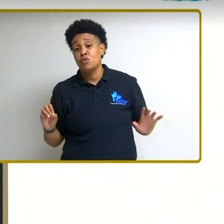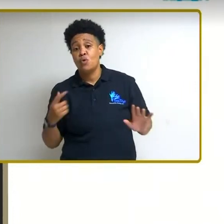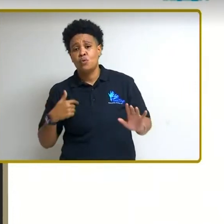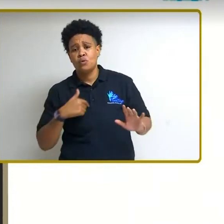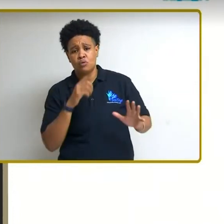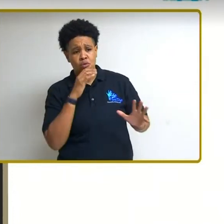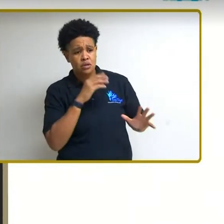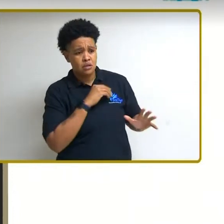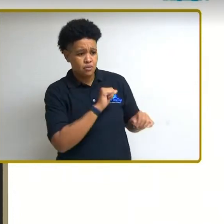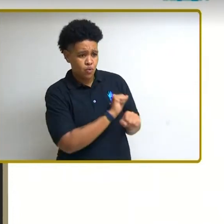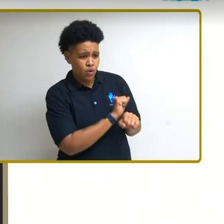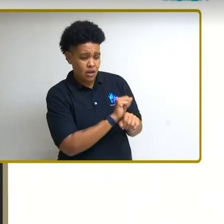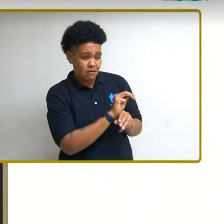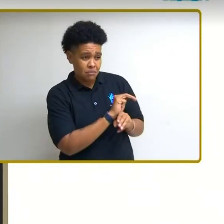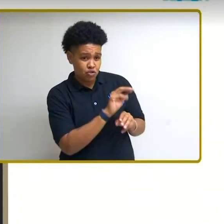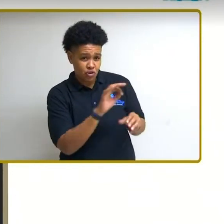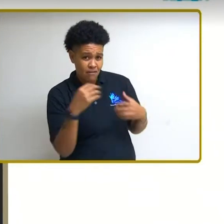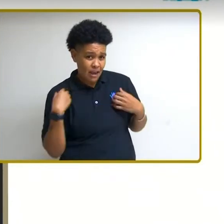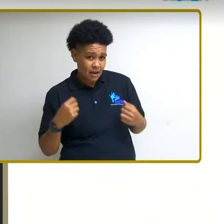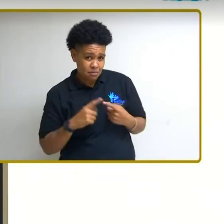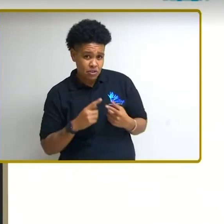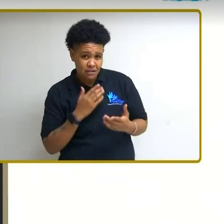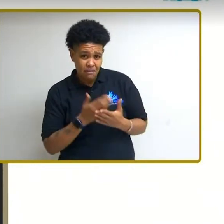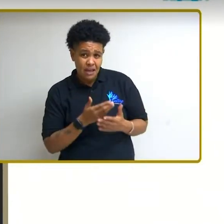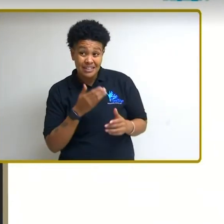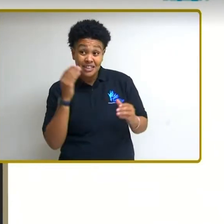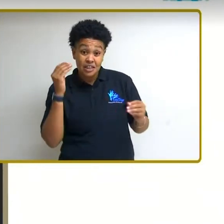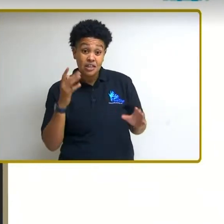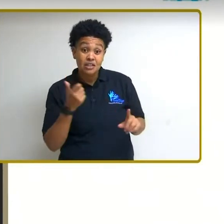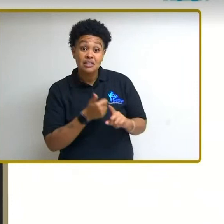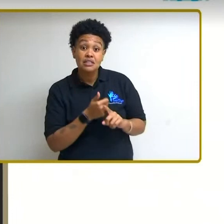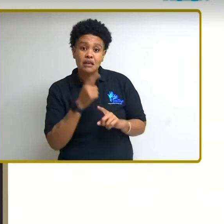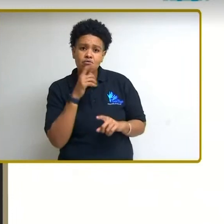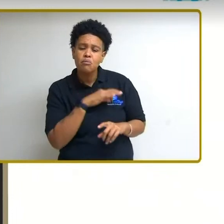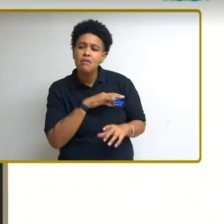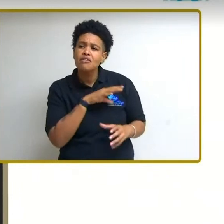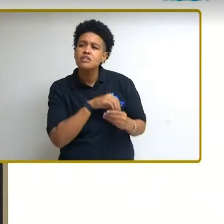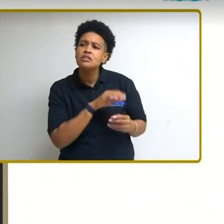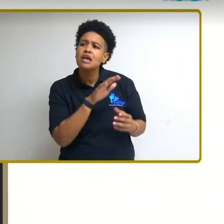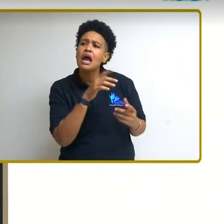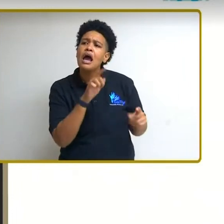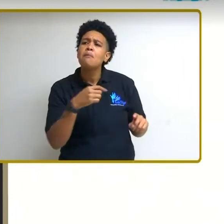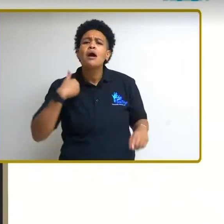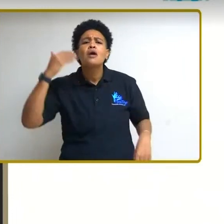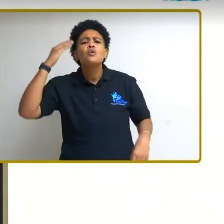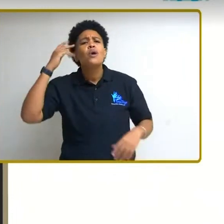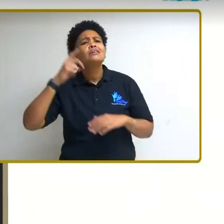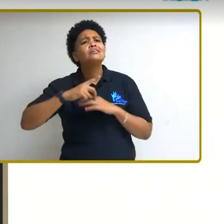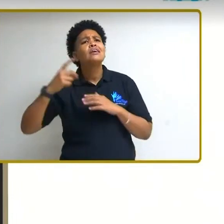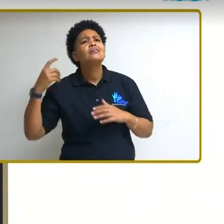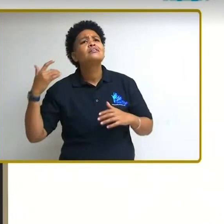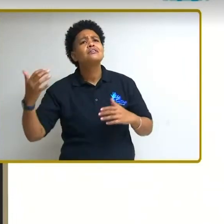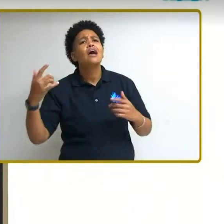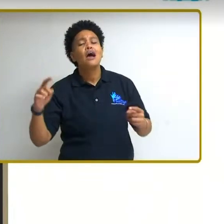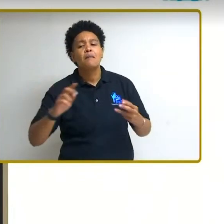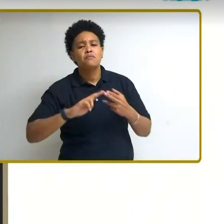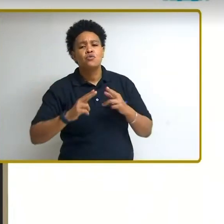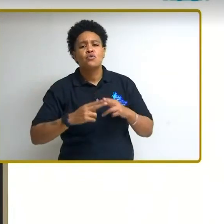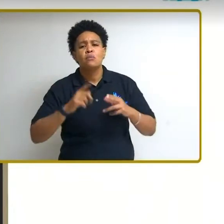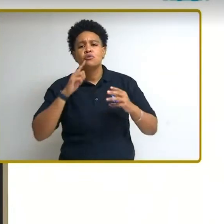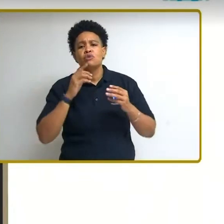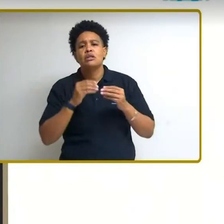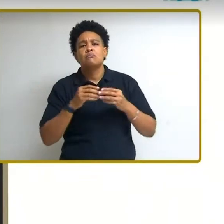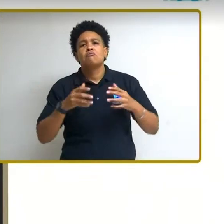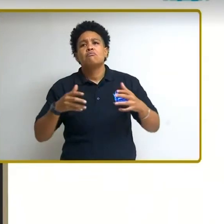endorse the work of the Ministry of Health and the fact that teachers are included. And I know that as the days go by, the numbers are